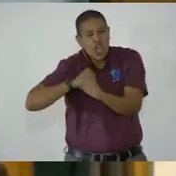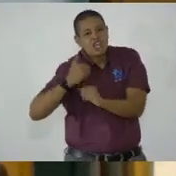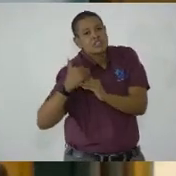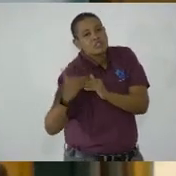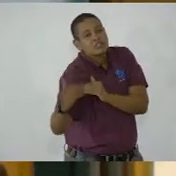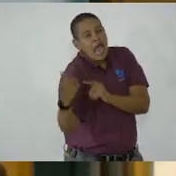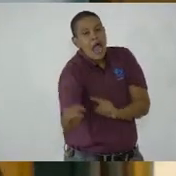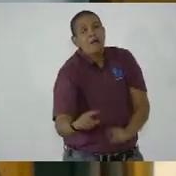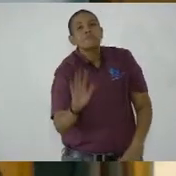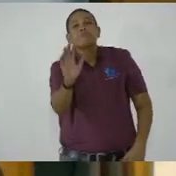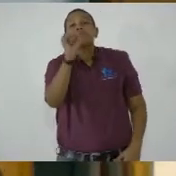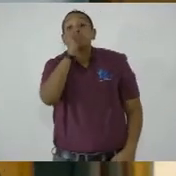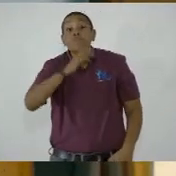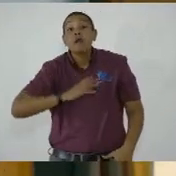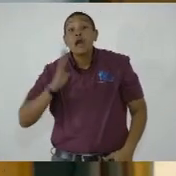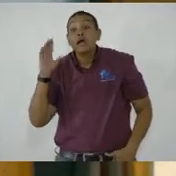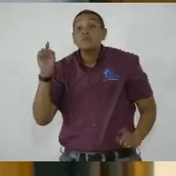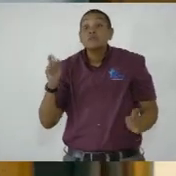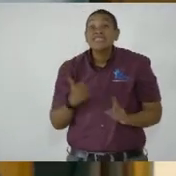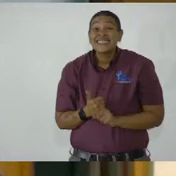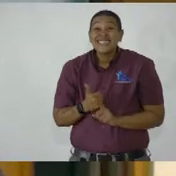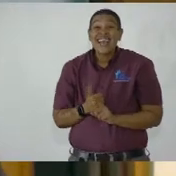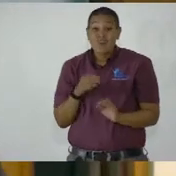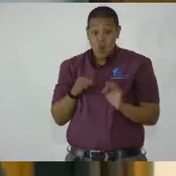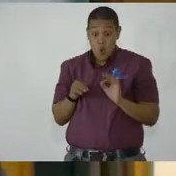Madam Speaker, in criminal cases,